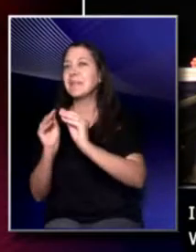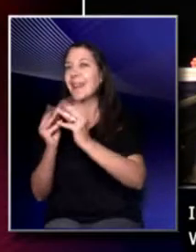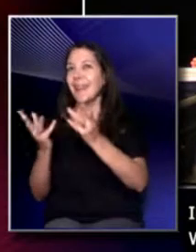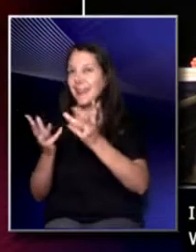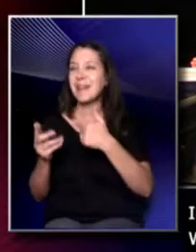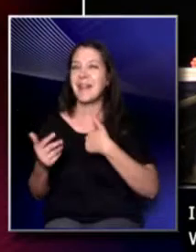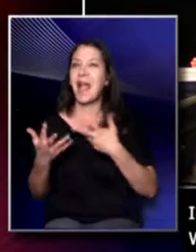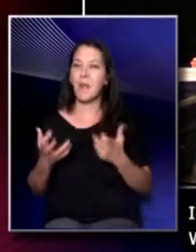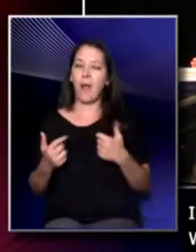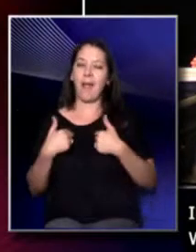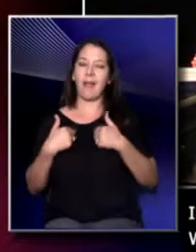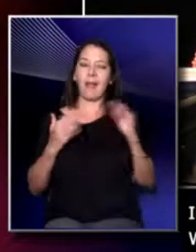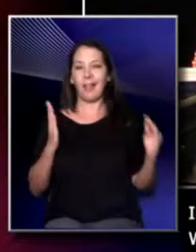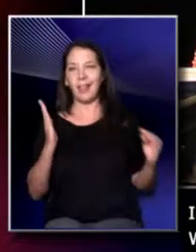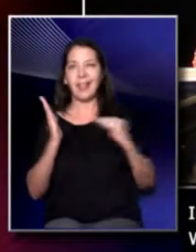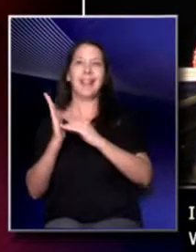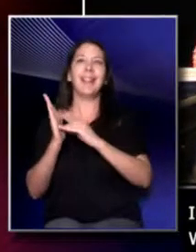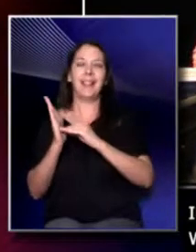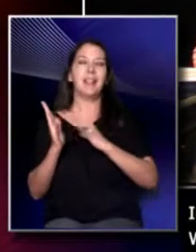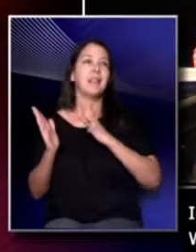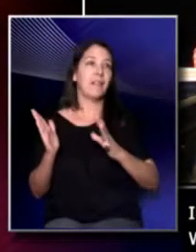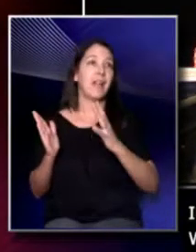want it to be on the agenda. So consider that on the agenda next time, Leticia.